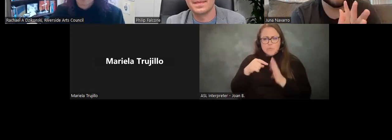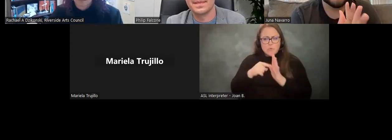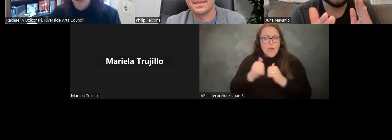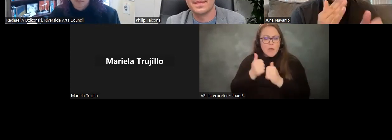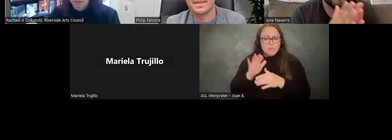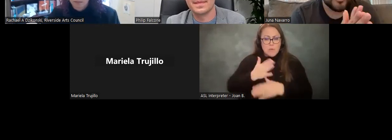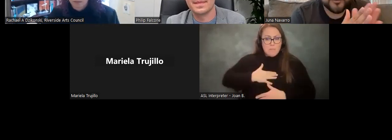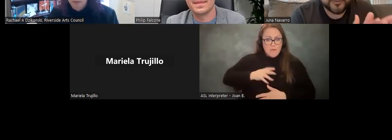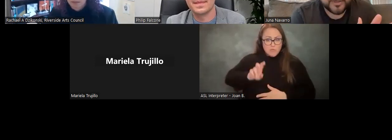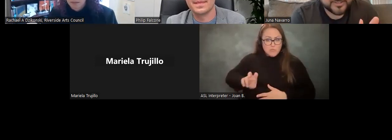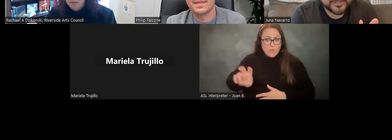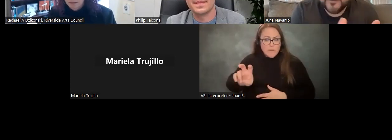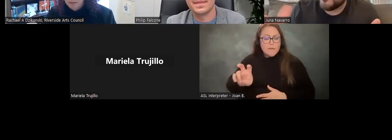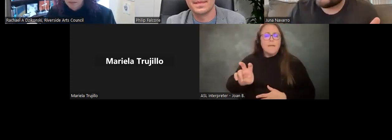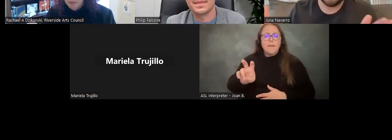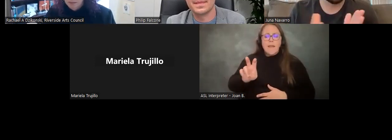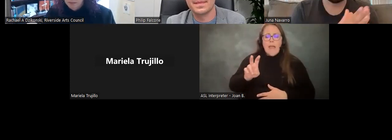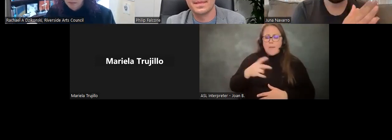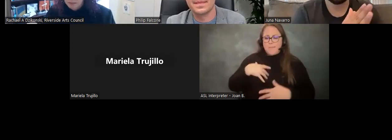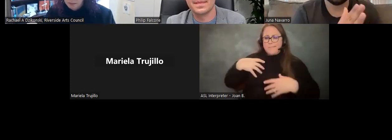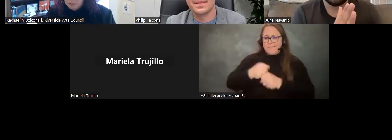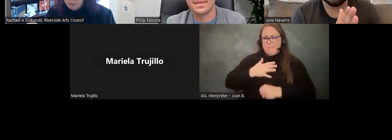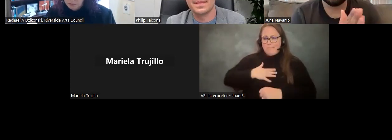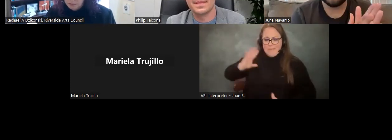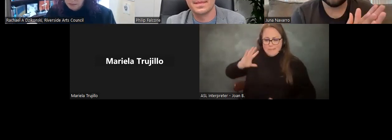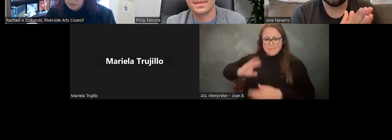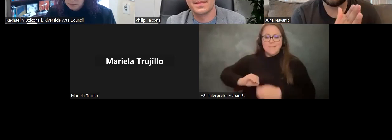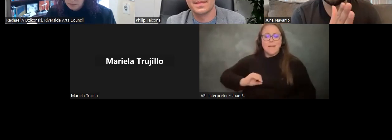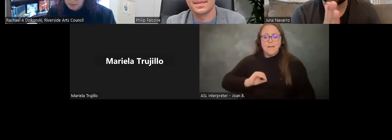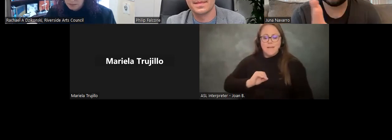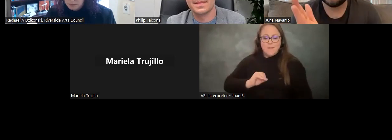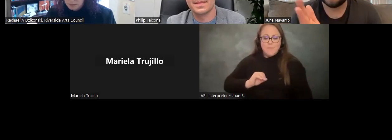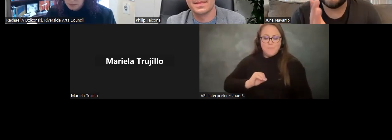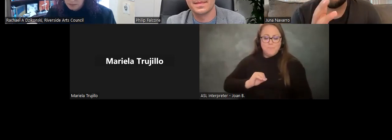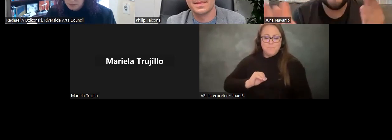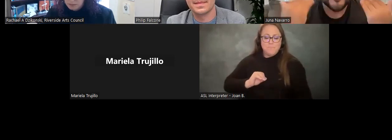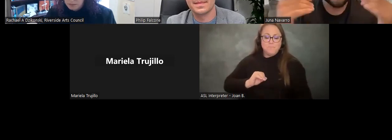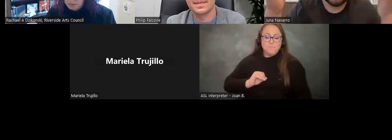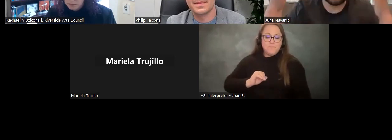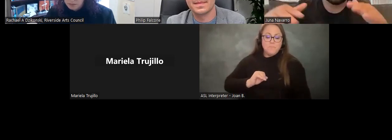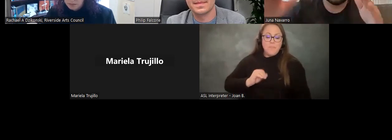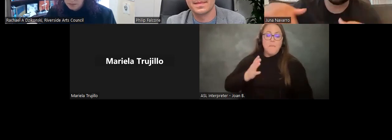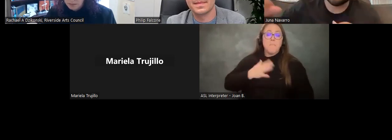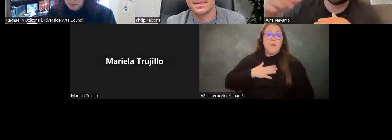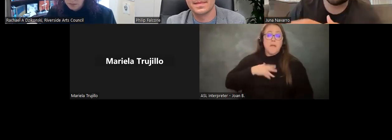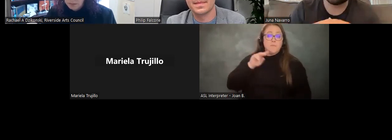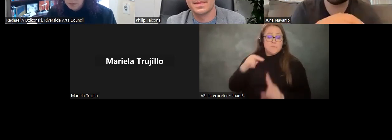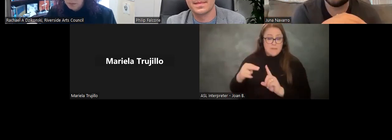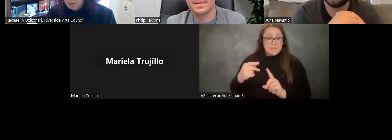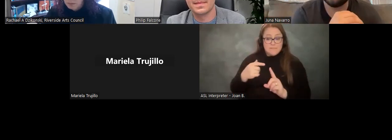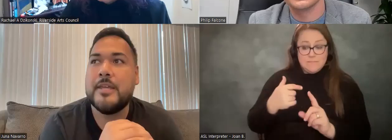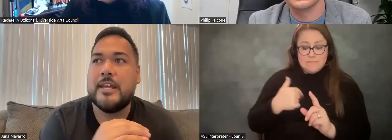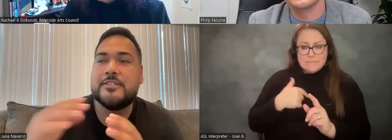my journey. I just want to give you a quick summary of how I started and my perspective as I grew as an